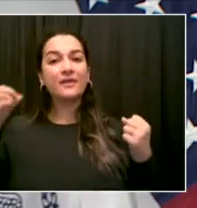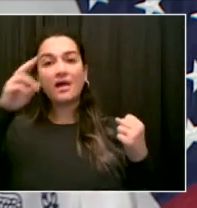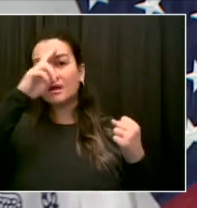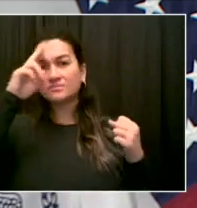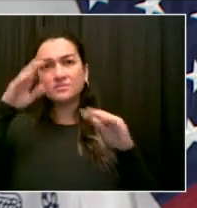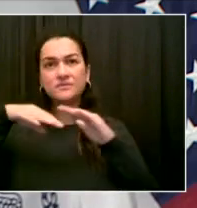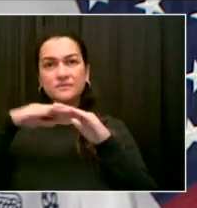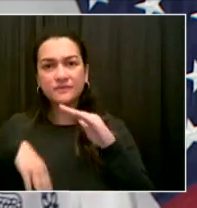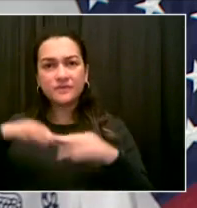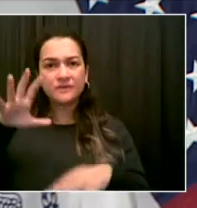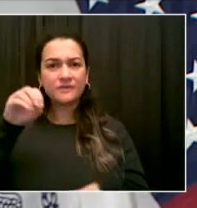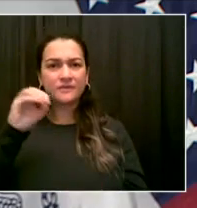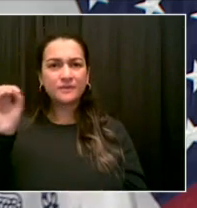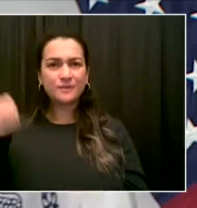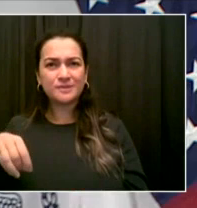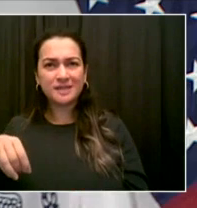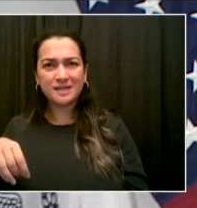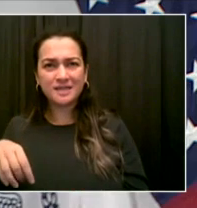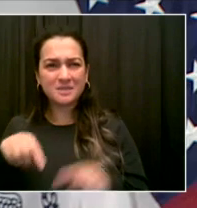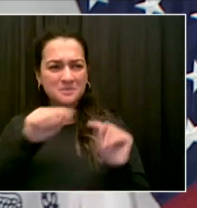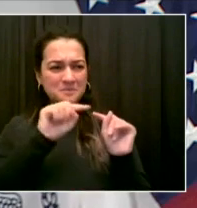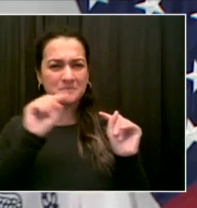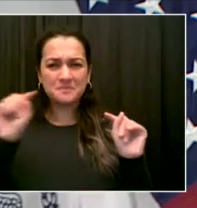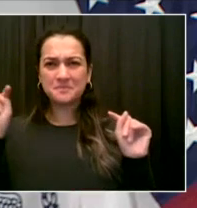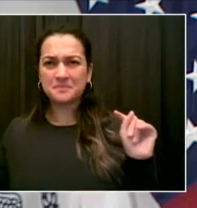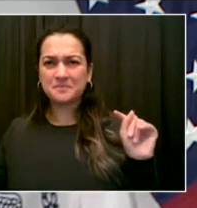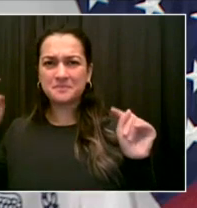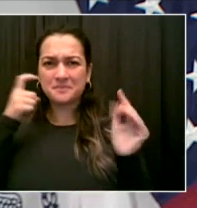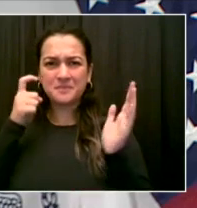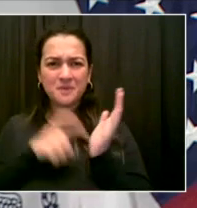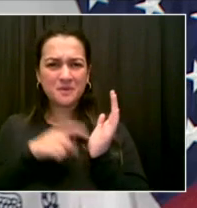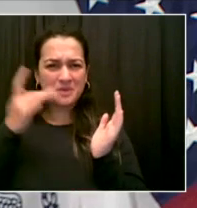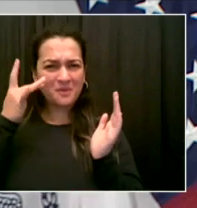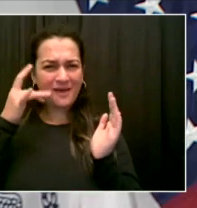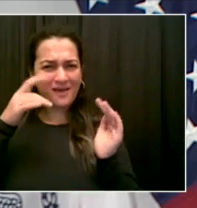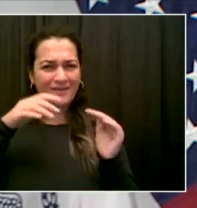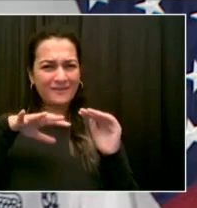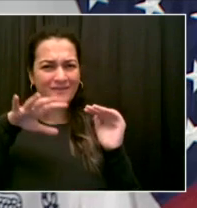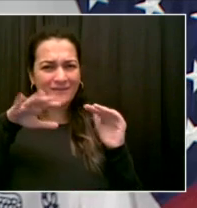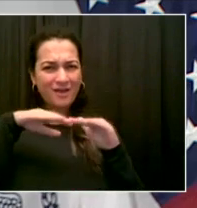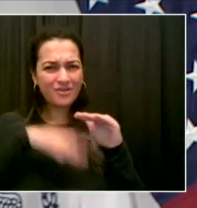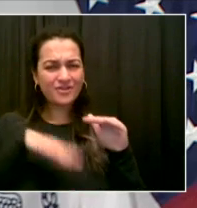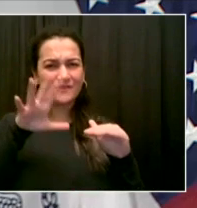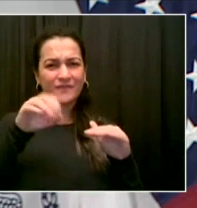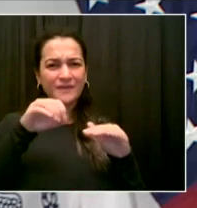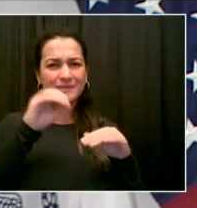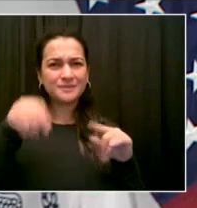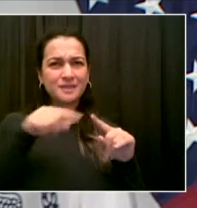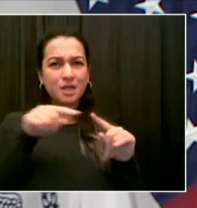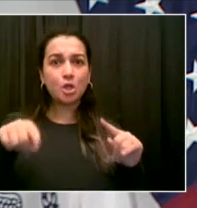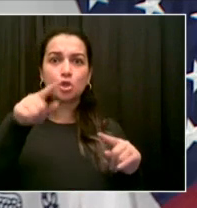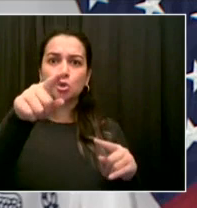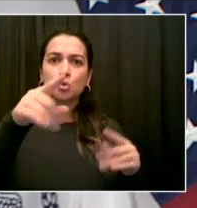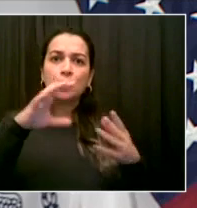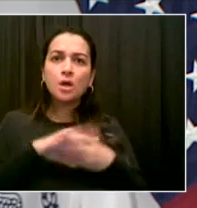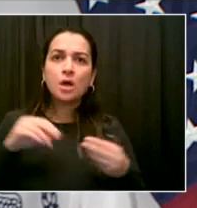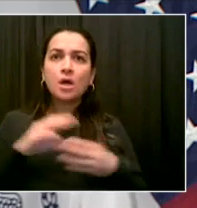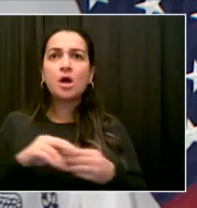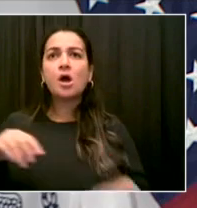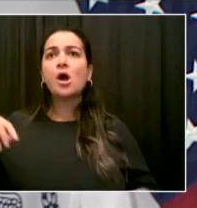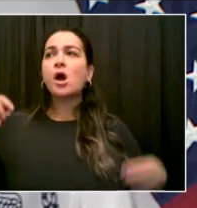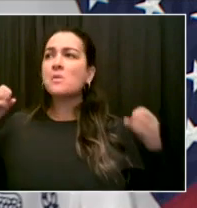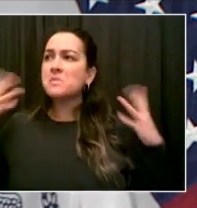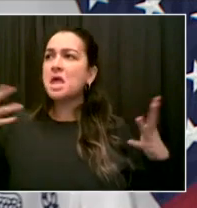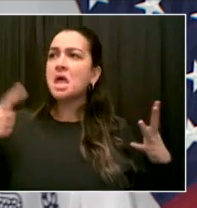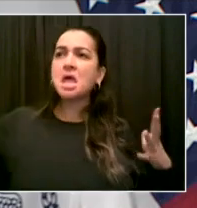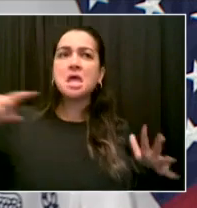seem to be fitting with the broader narrative you have that vaccines are paving the path for us to come back so early? I disagree,